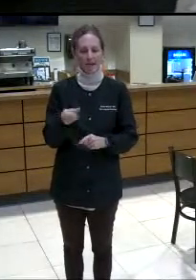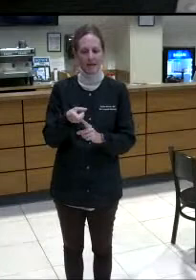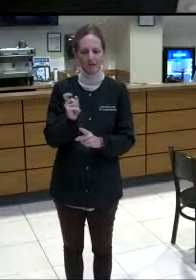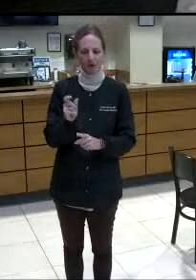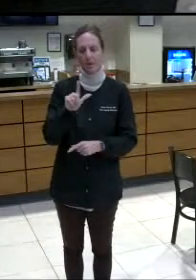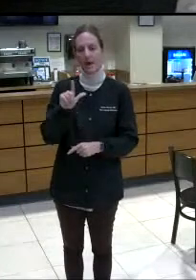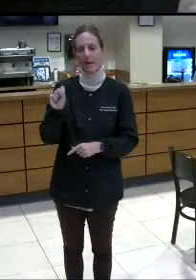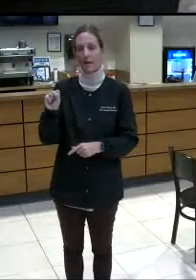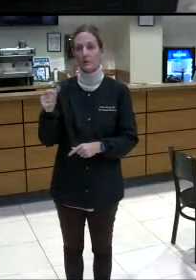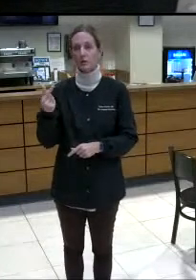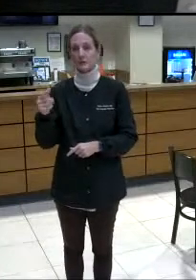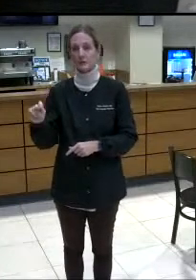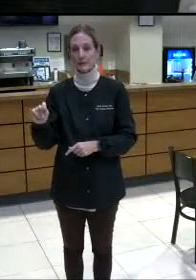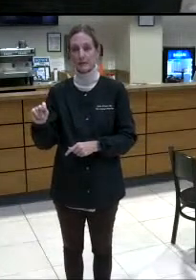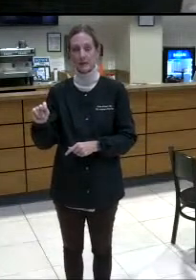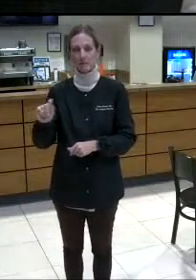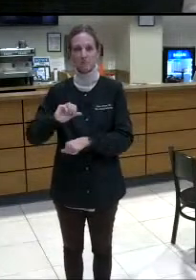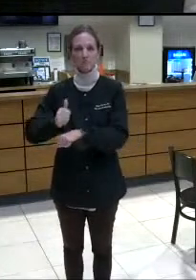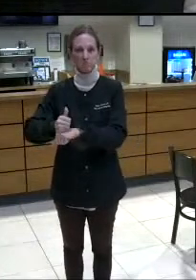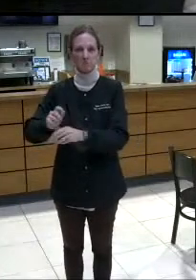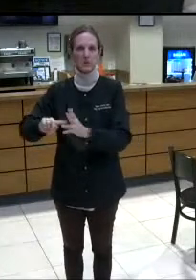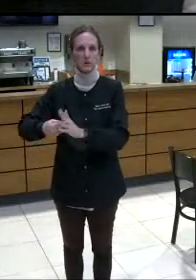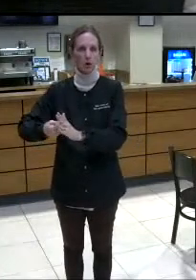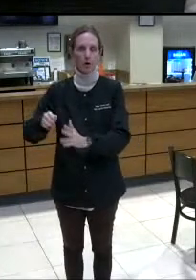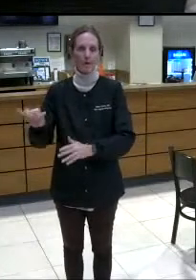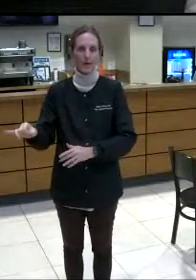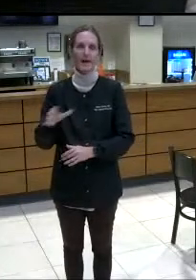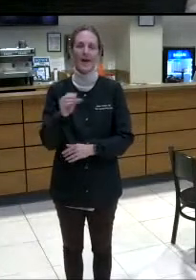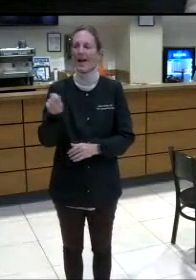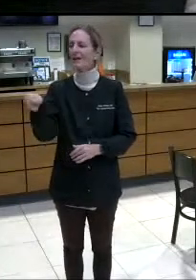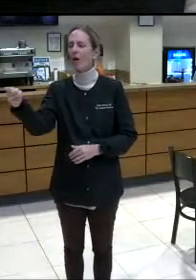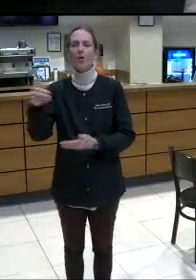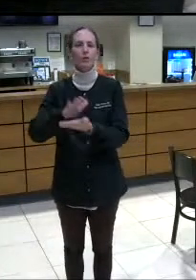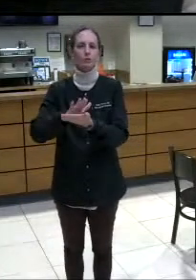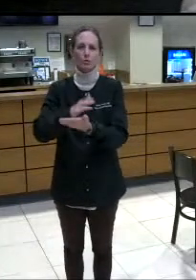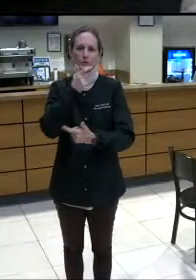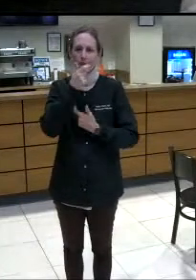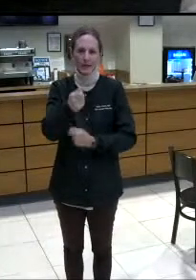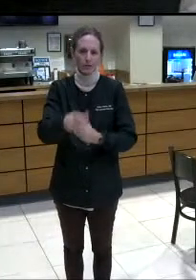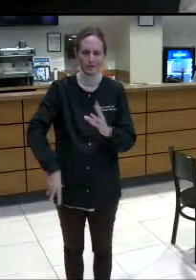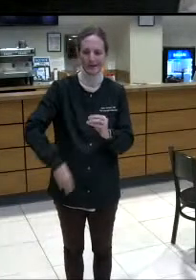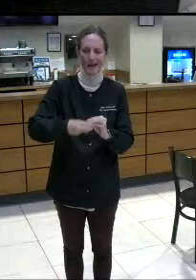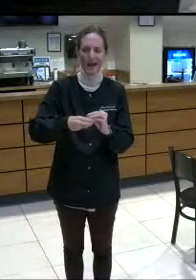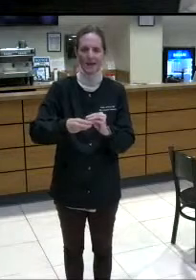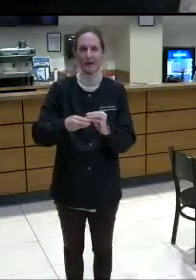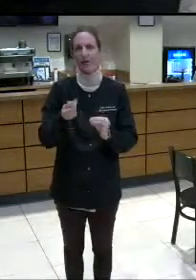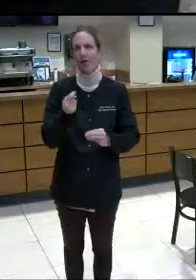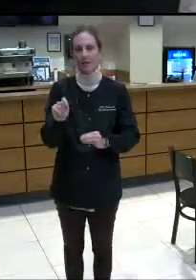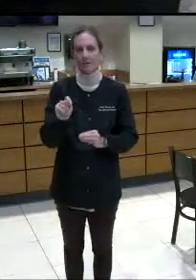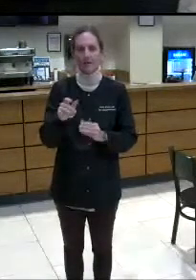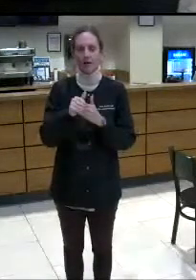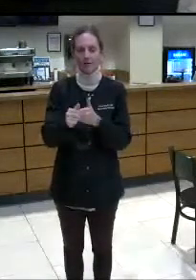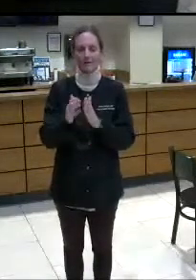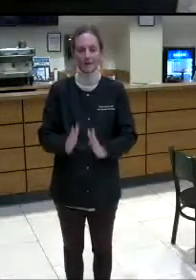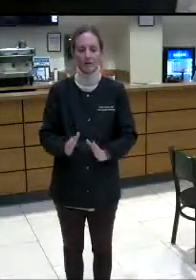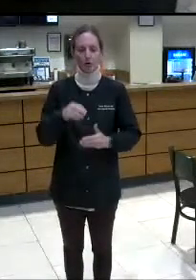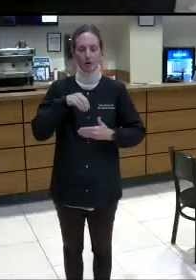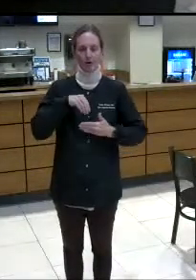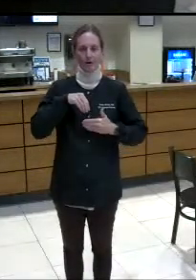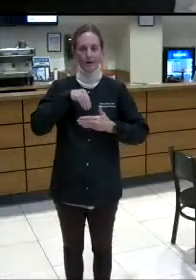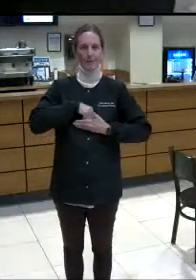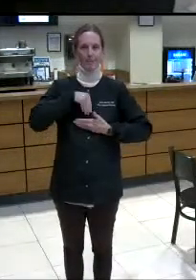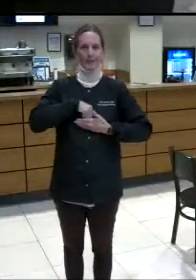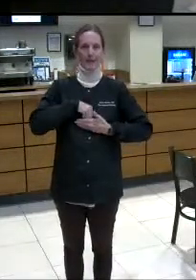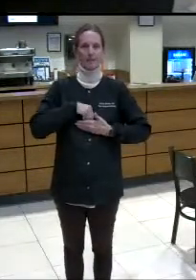LSGT. And then we're looking to add this leadership training. Some other schools have been interested in adding The Leader in Me based on their work with their SEL